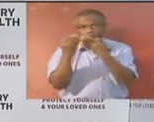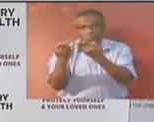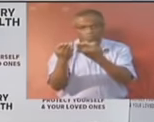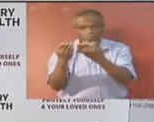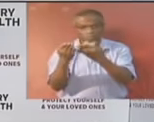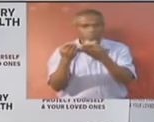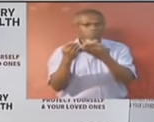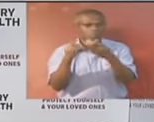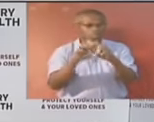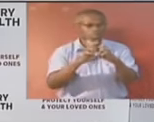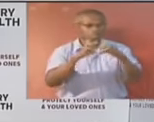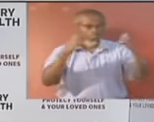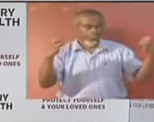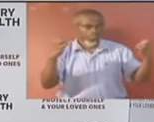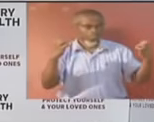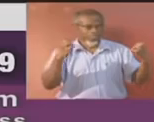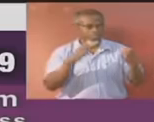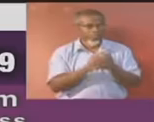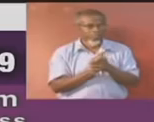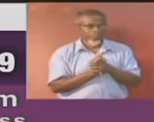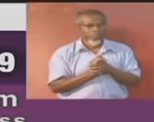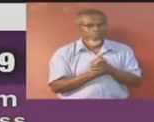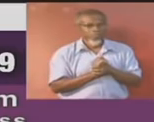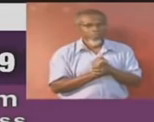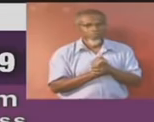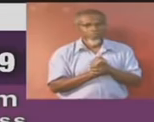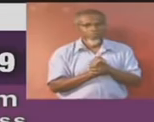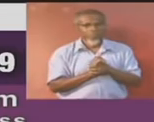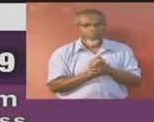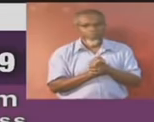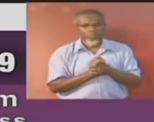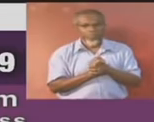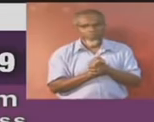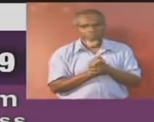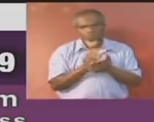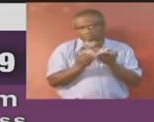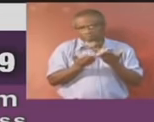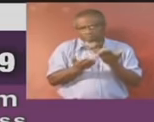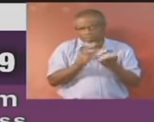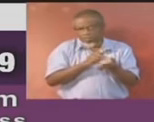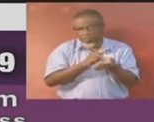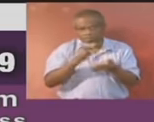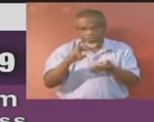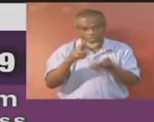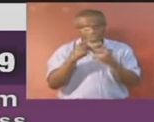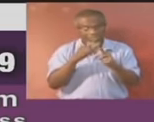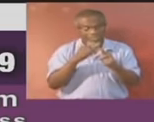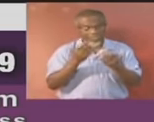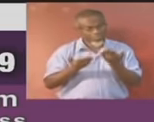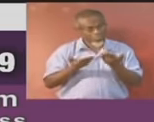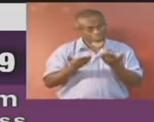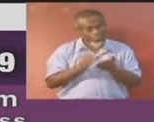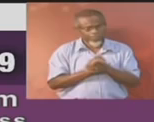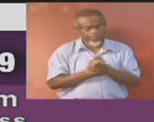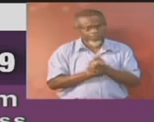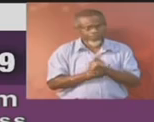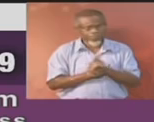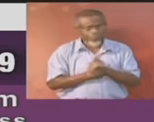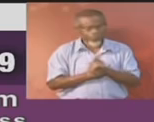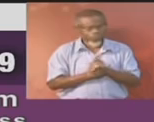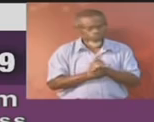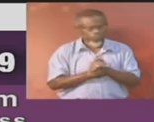Good morning, Kimbodram Express. Maybe for Dr. Abdul Richards, Dr. Carrington